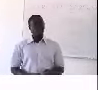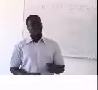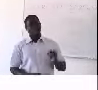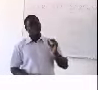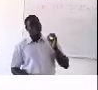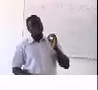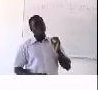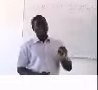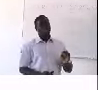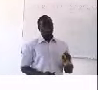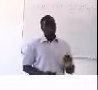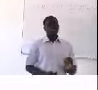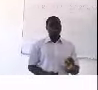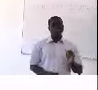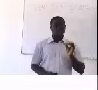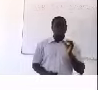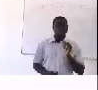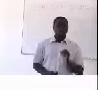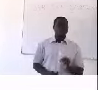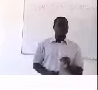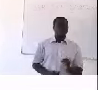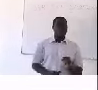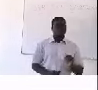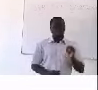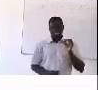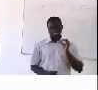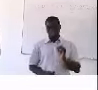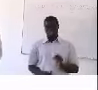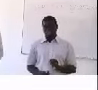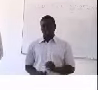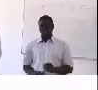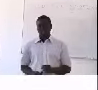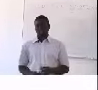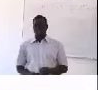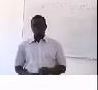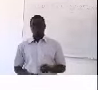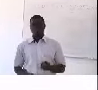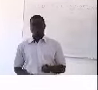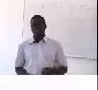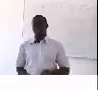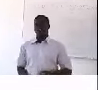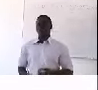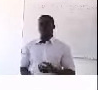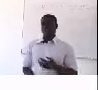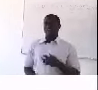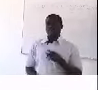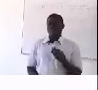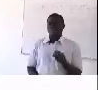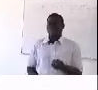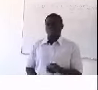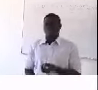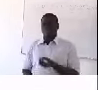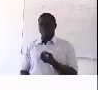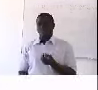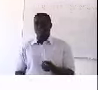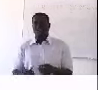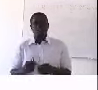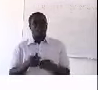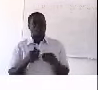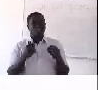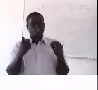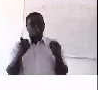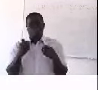okay? The olfactory lobe, that's the one that's responsible for smell. And sometimes some people, they have problem with this, some of